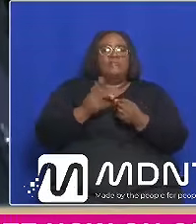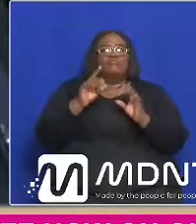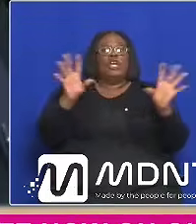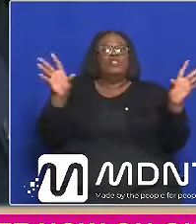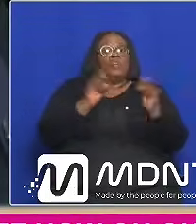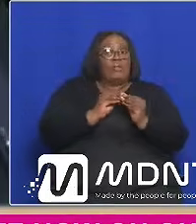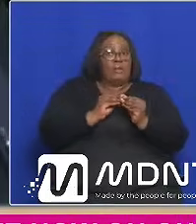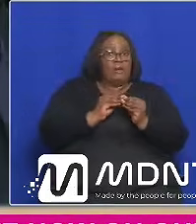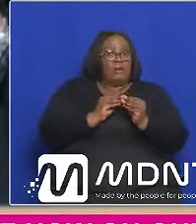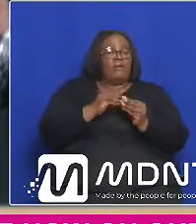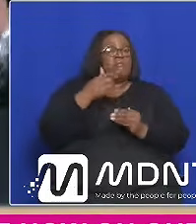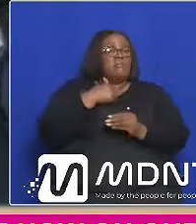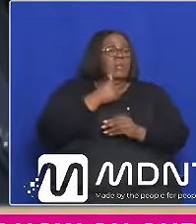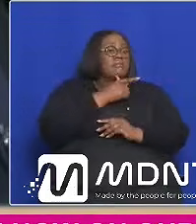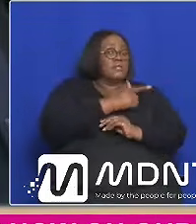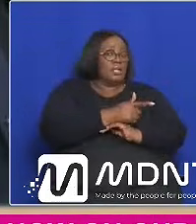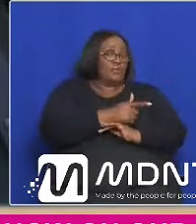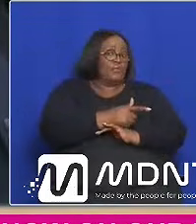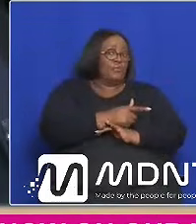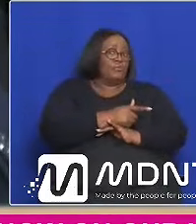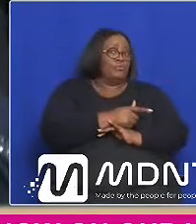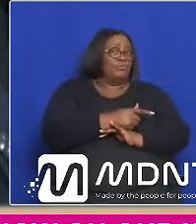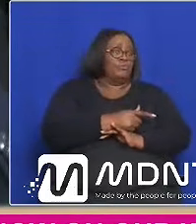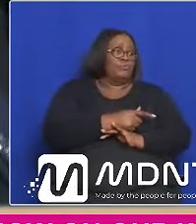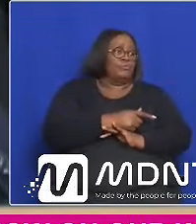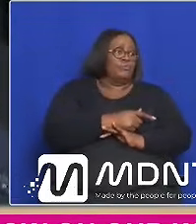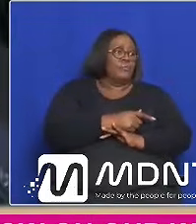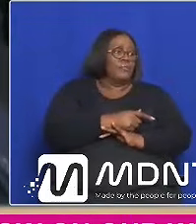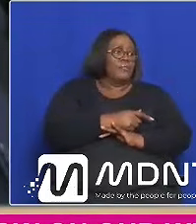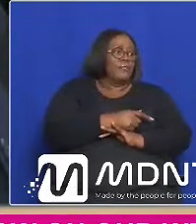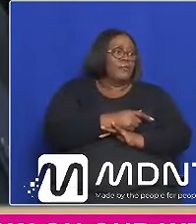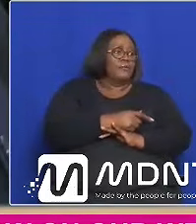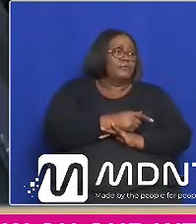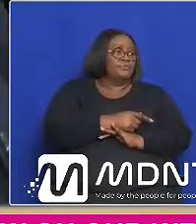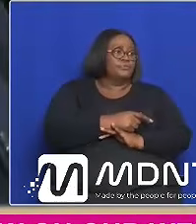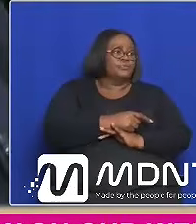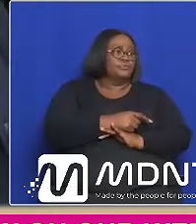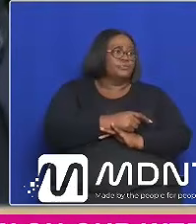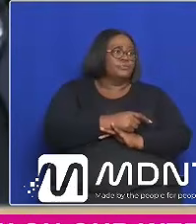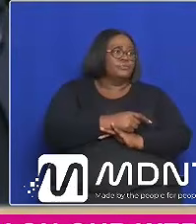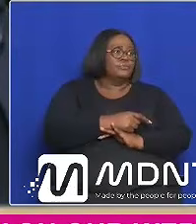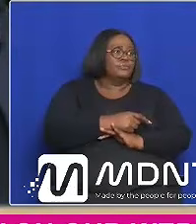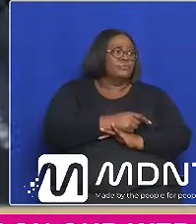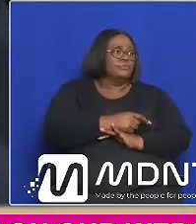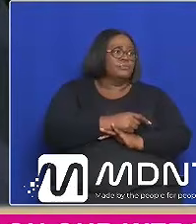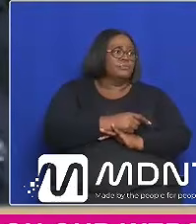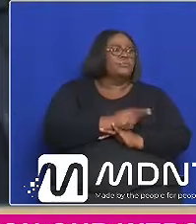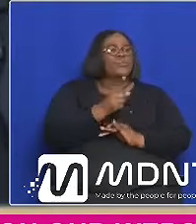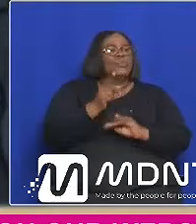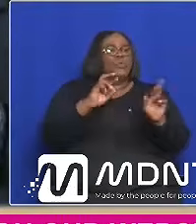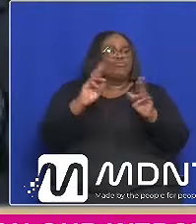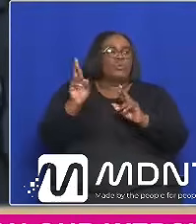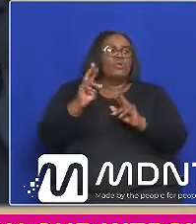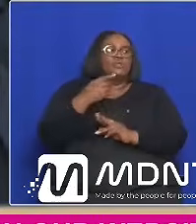to you is whether you are prepared to concede that the impression